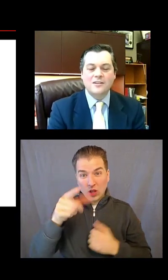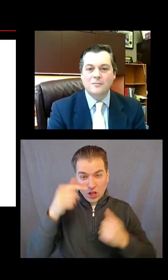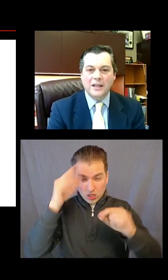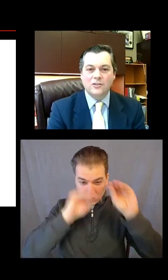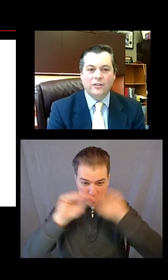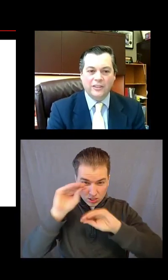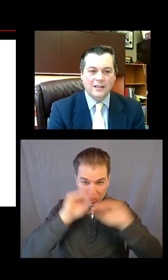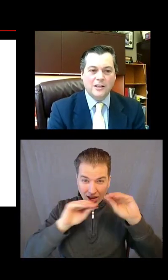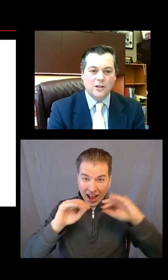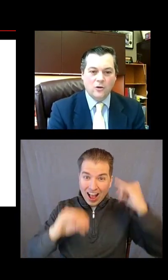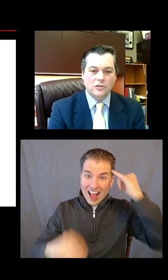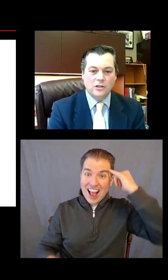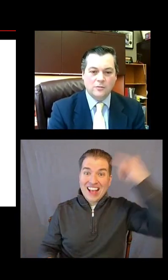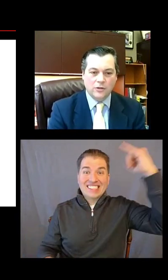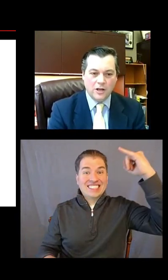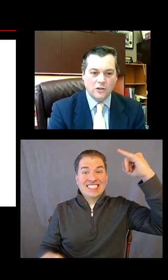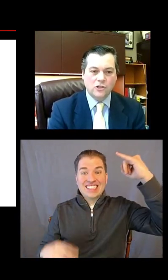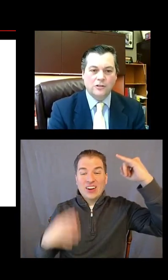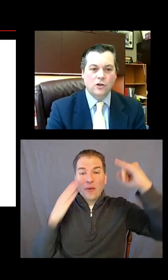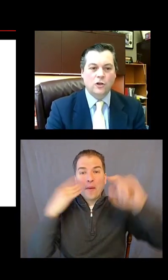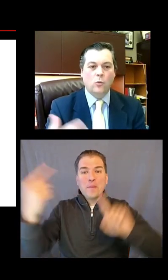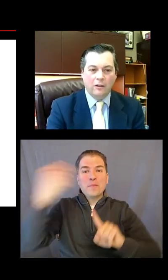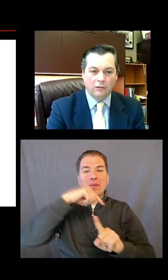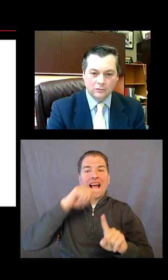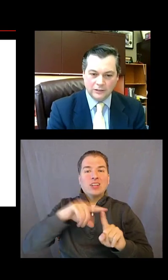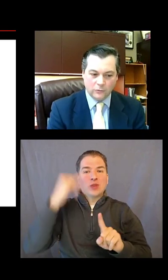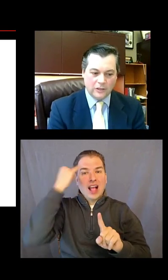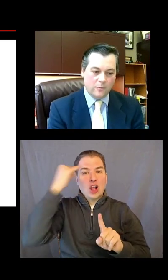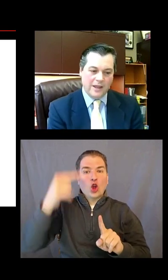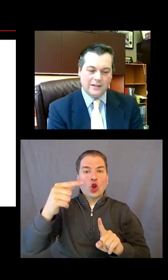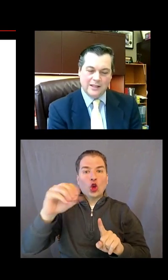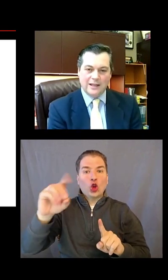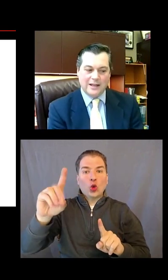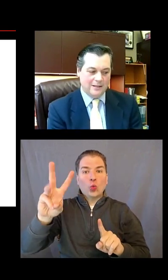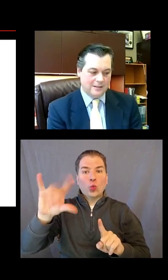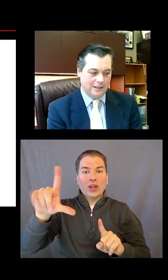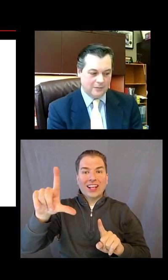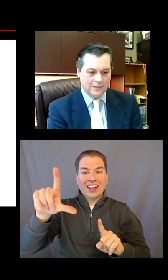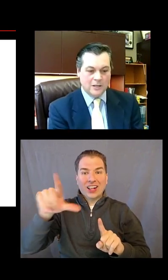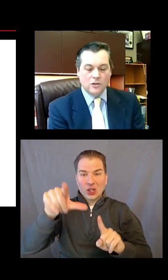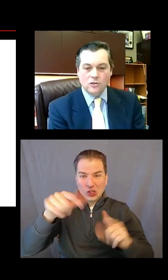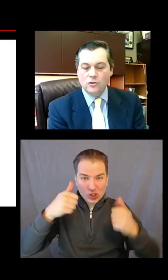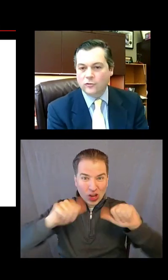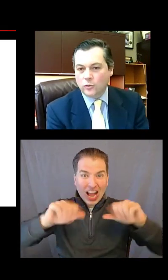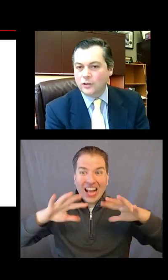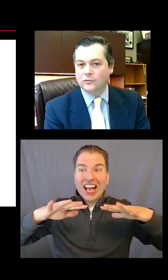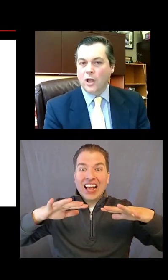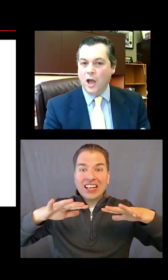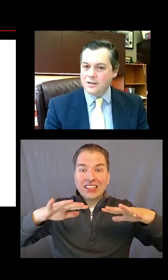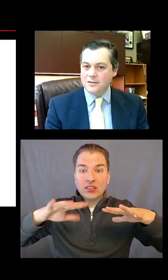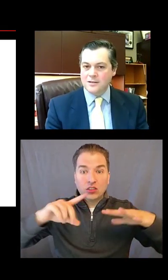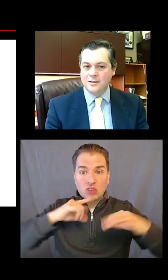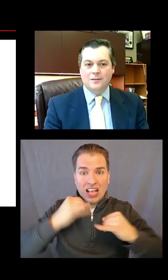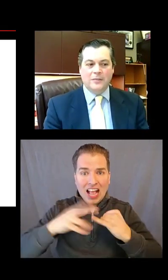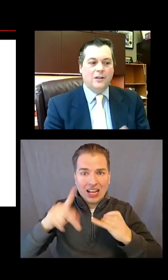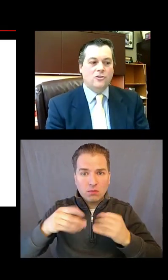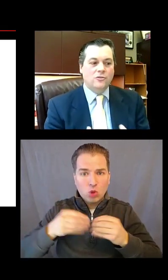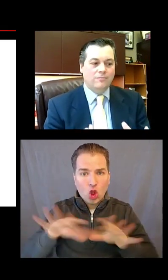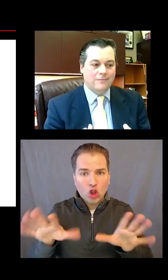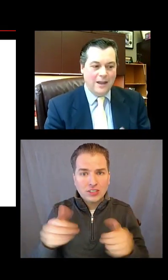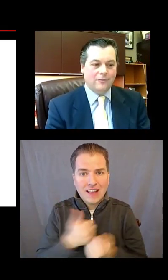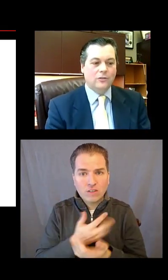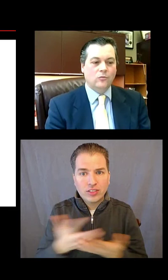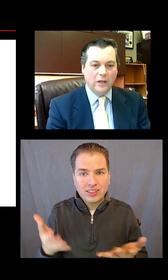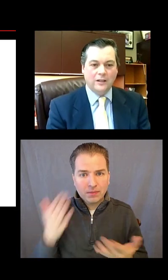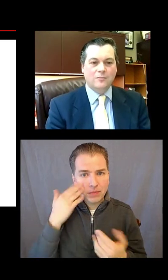the fundamental thing that goes to the production of goodwill, as we go back to that concept, you have sort of lost because